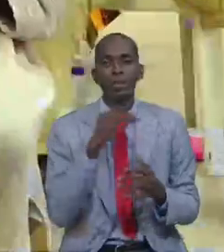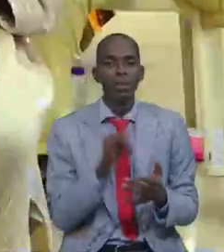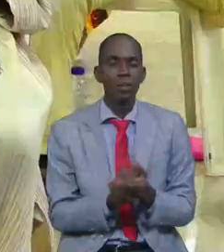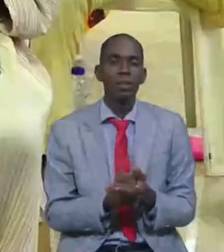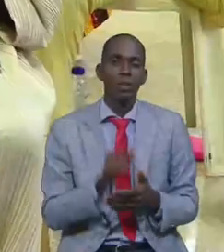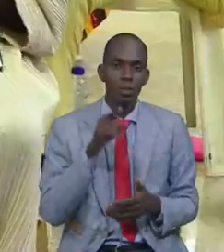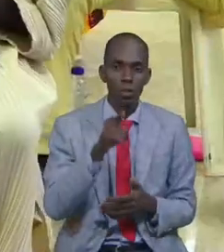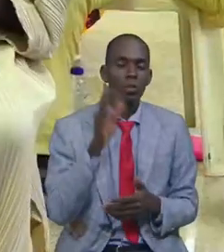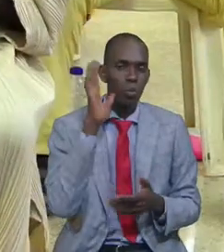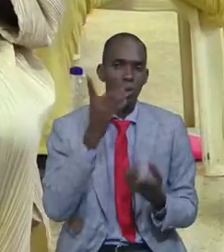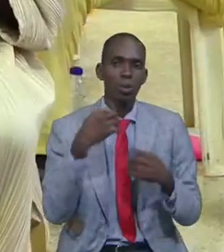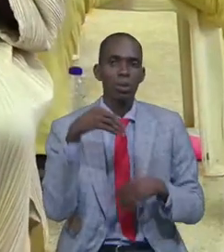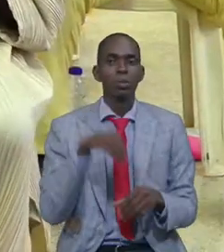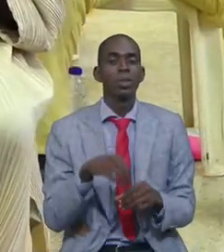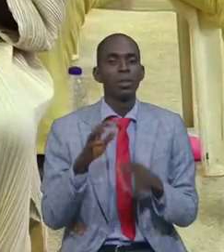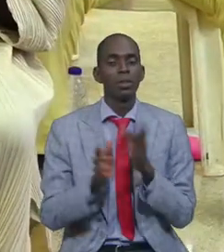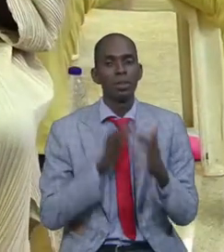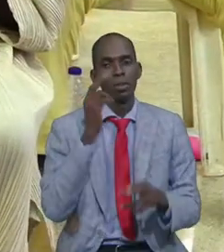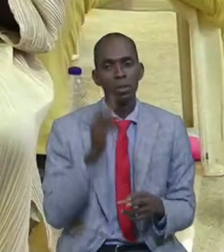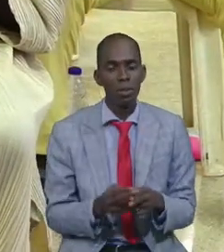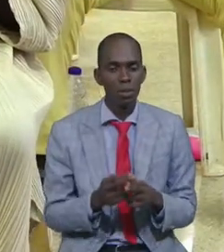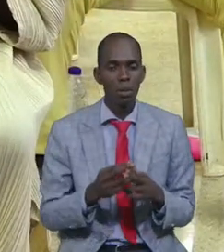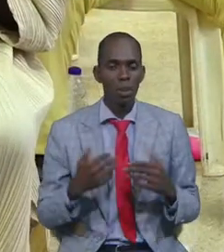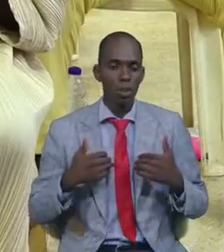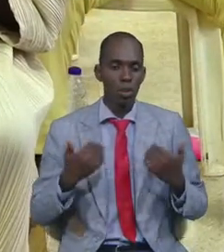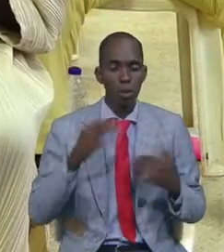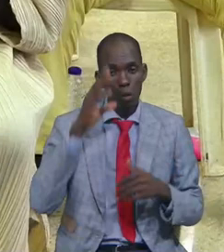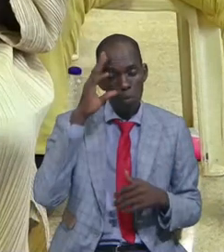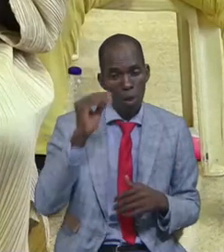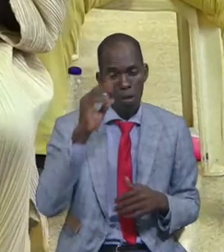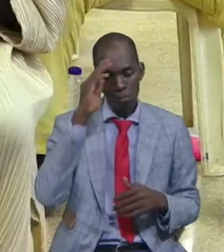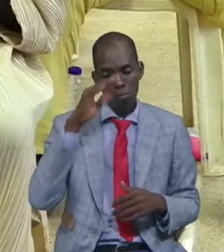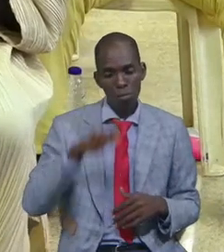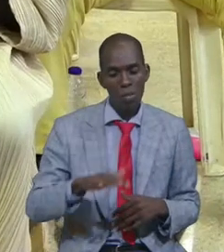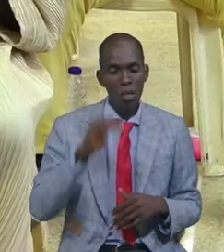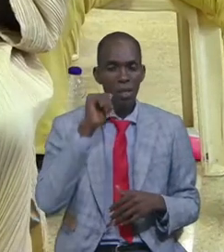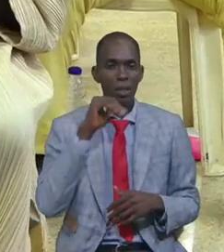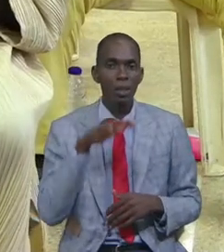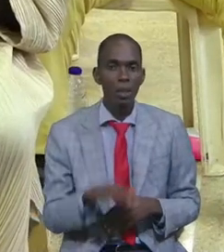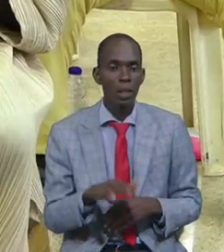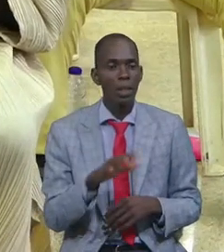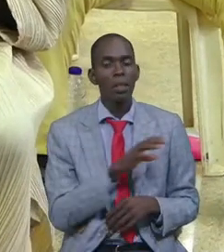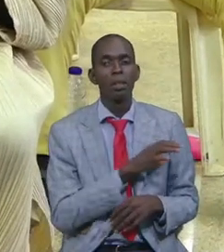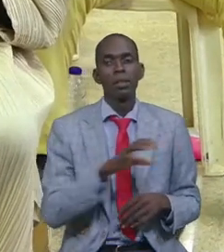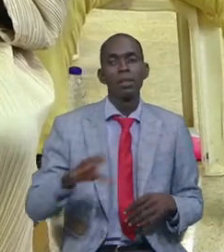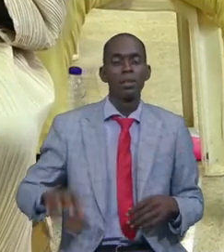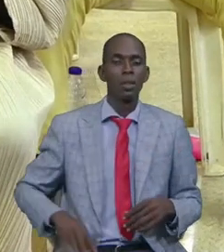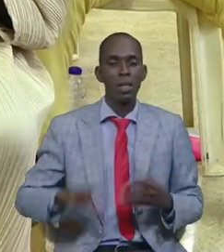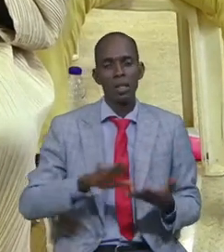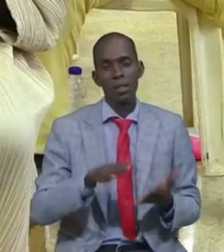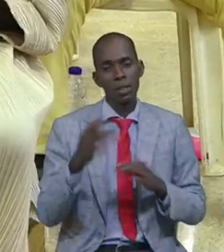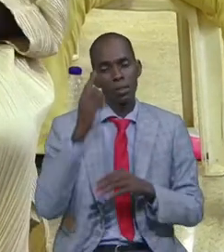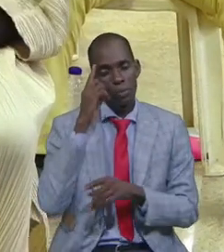in. Young man, young woman, boy, girl, Christ died for